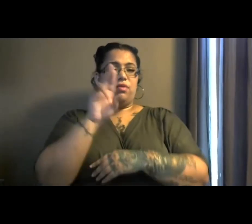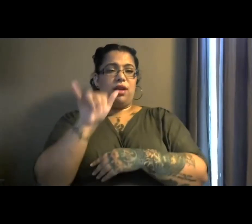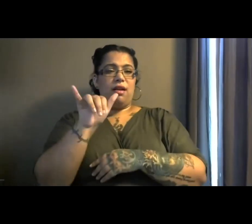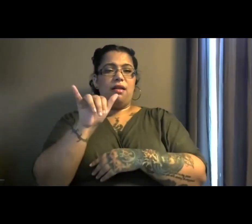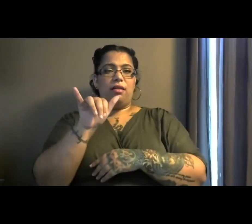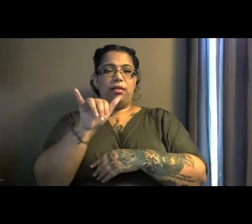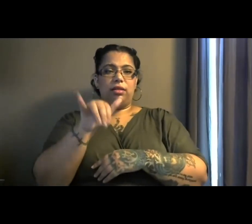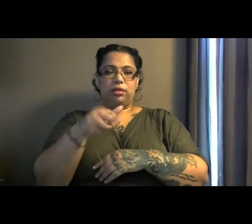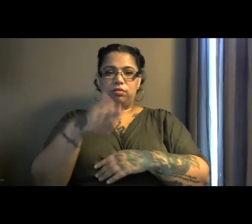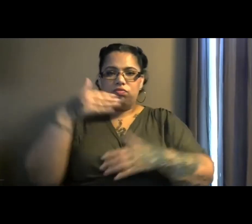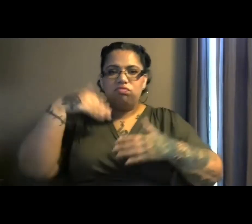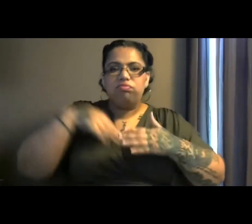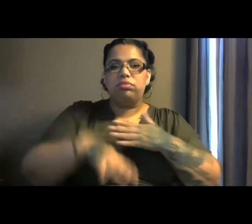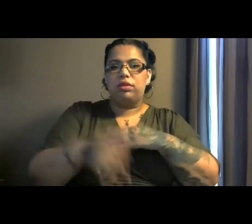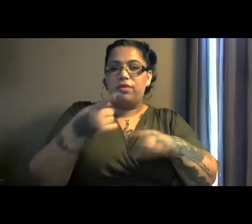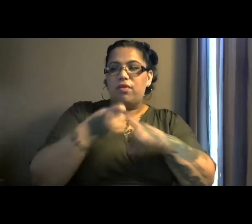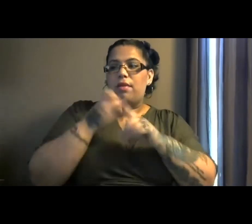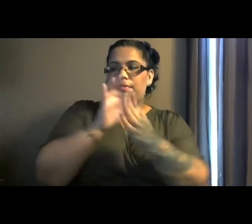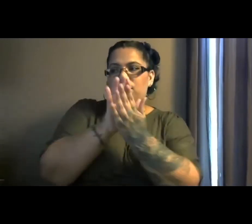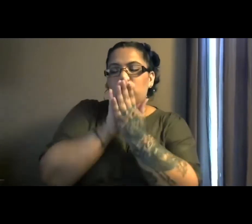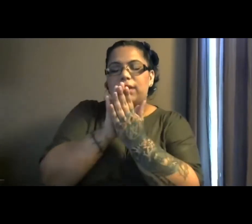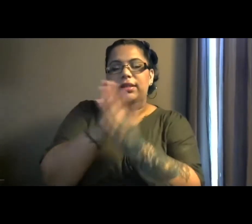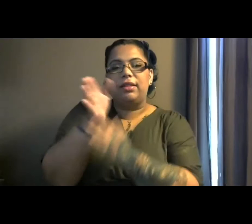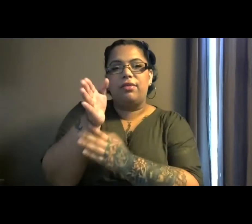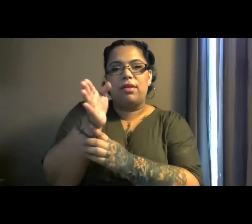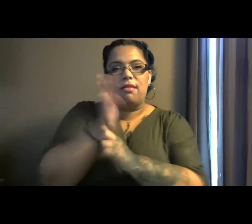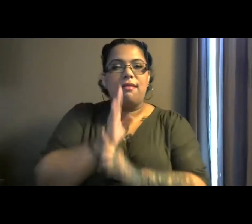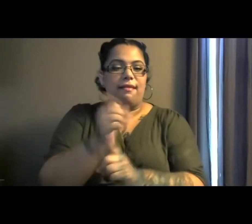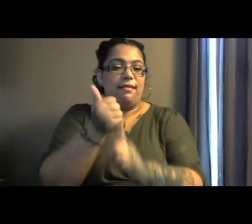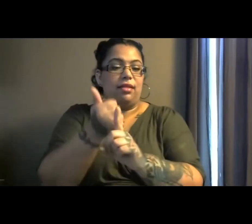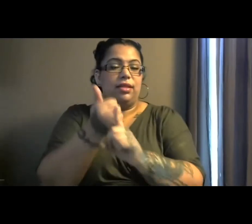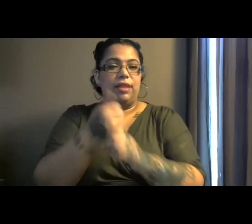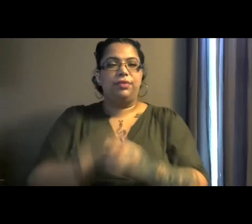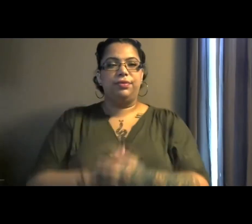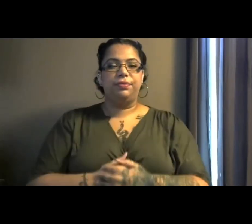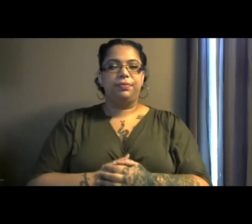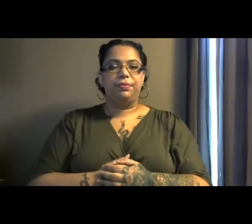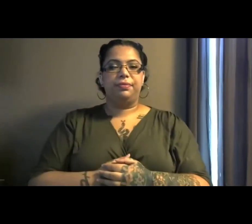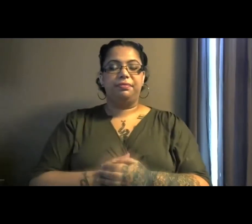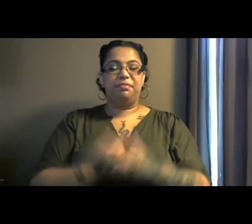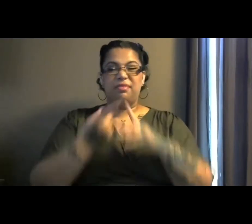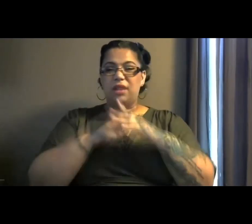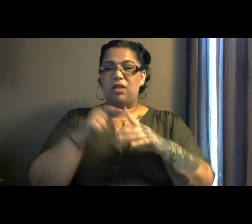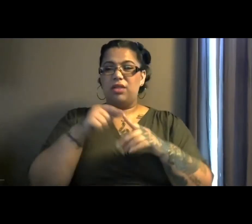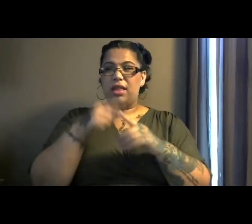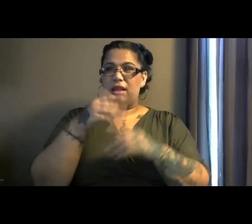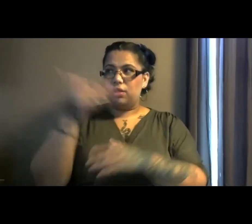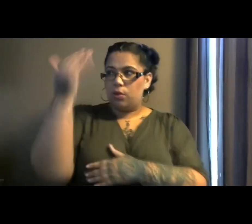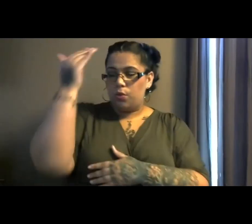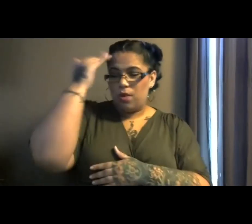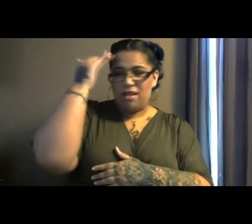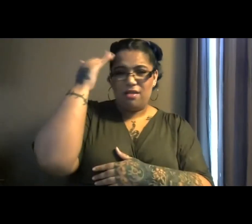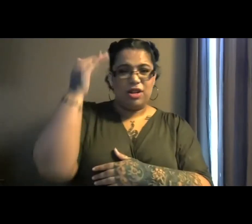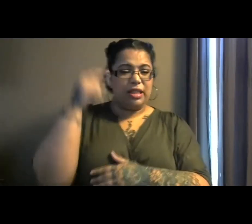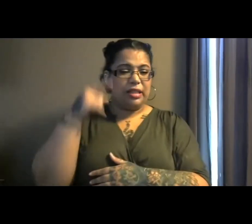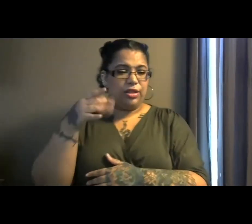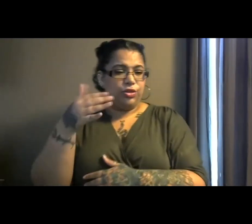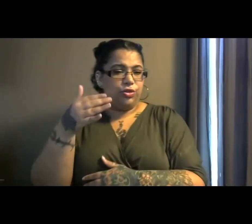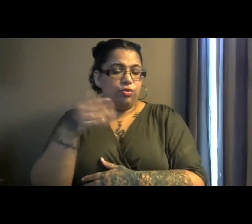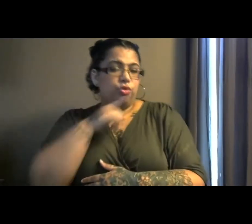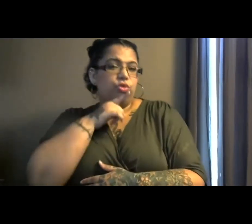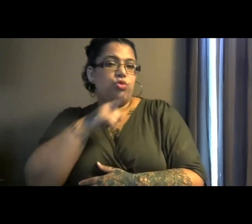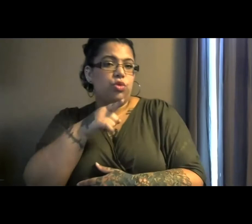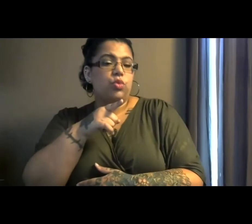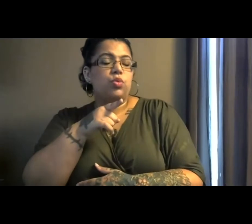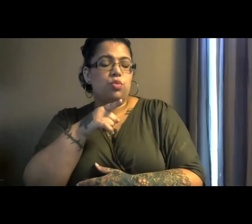itself. It stands in this awareness, in this truth, in this knowing.